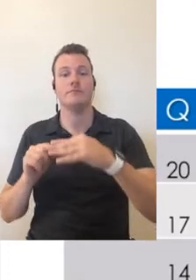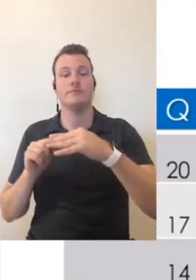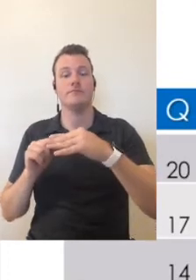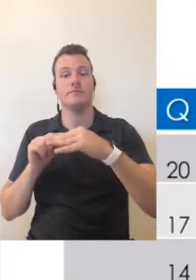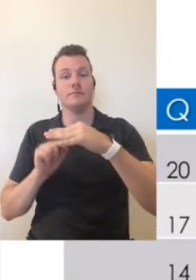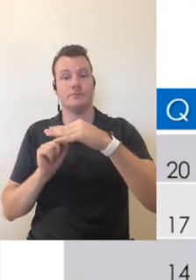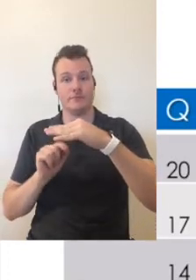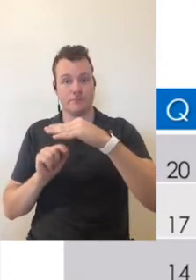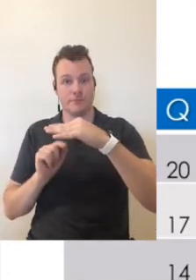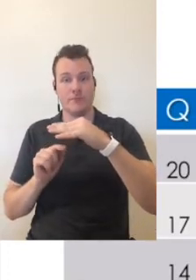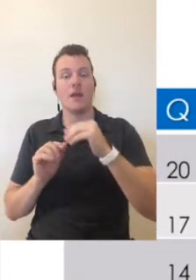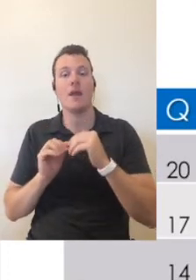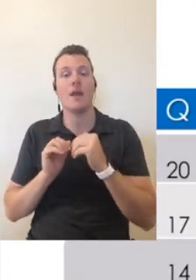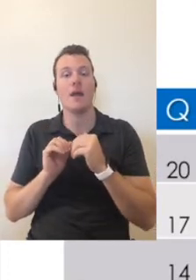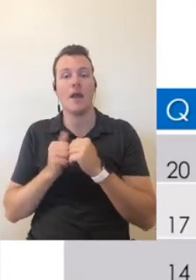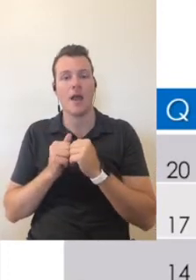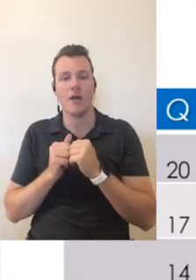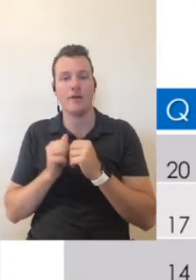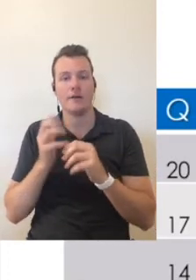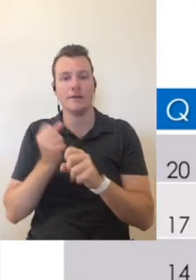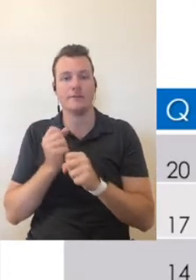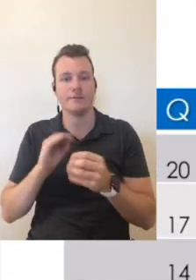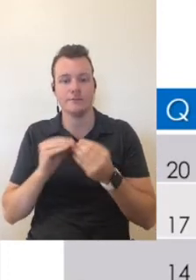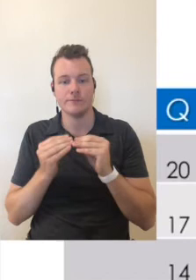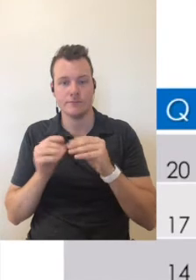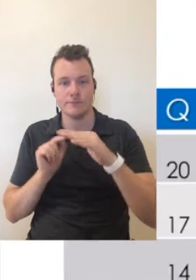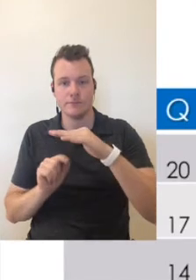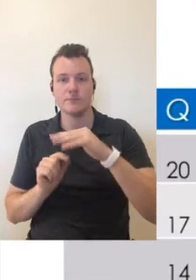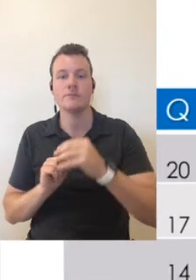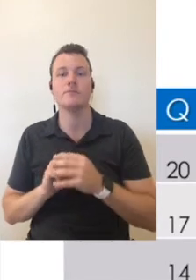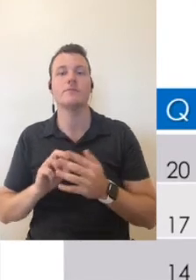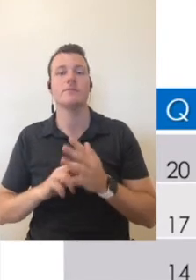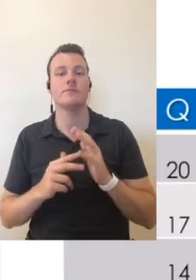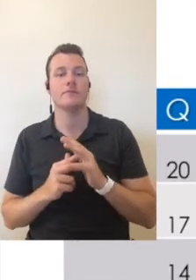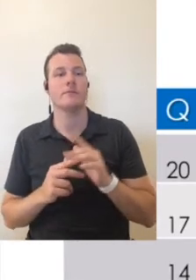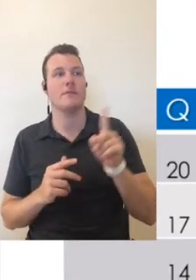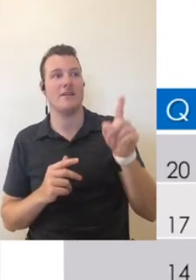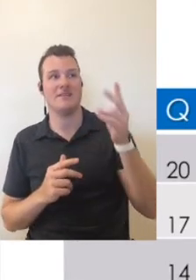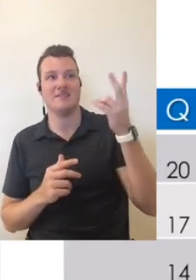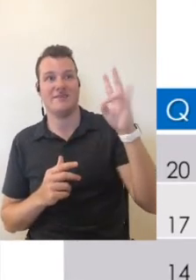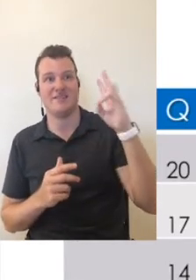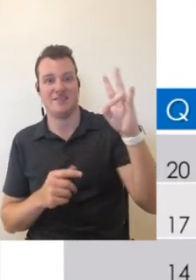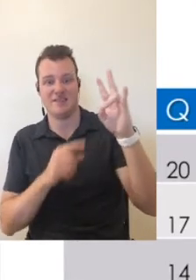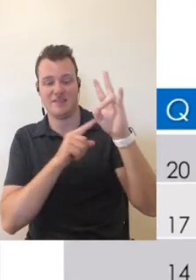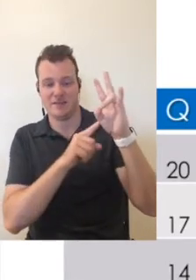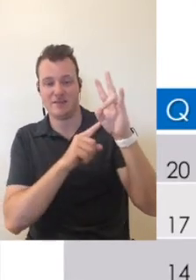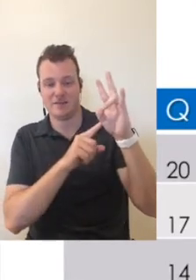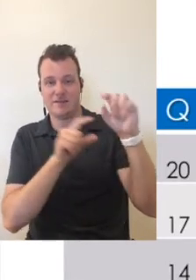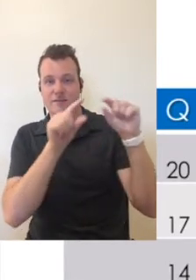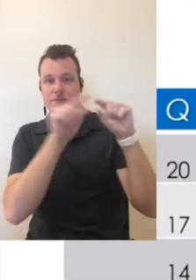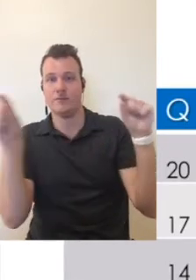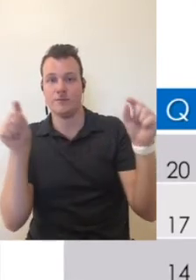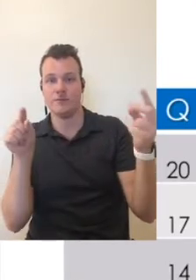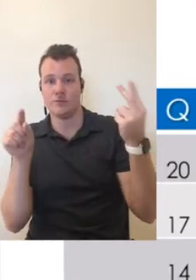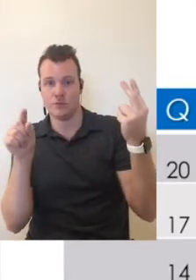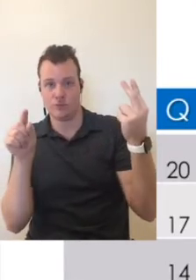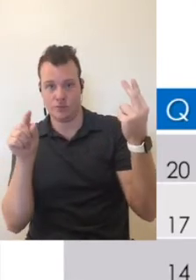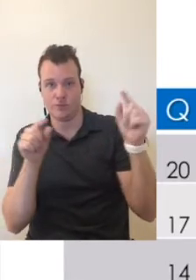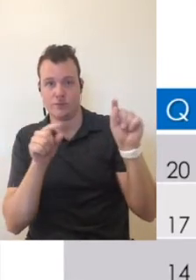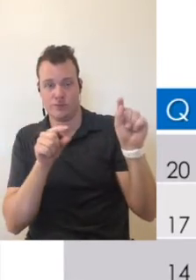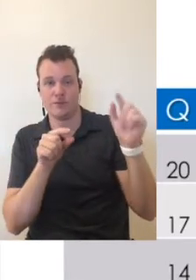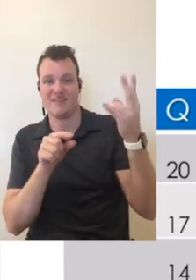I want to find my denominator on the bottom. And in order to do this, I'm going to take the same 17 on row